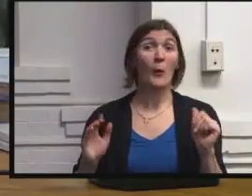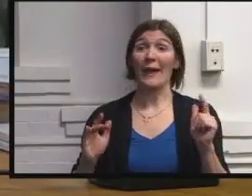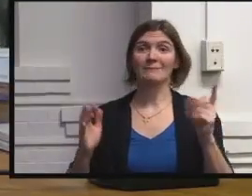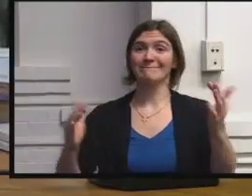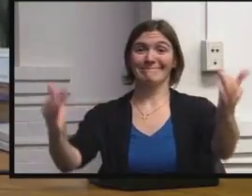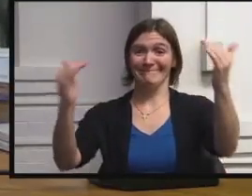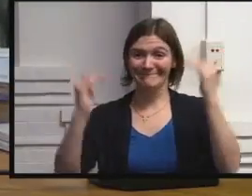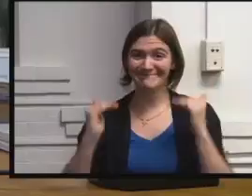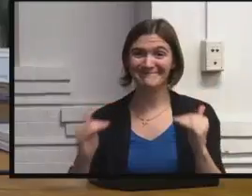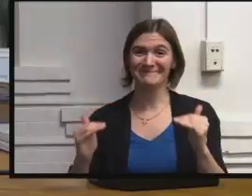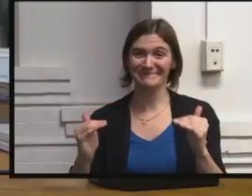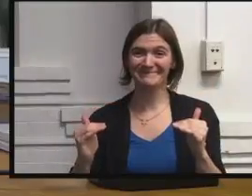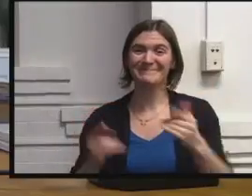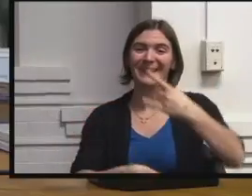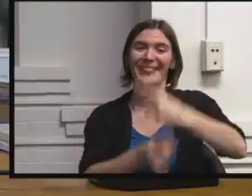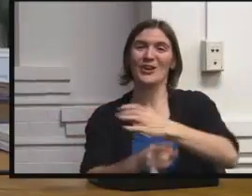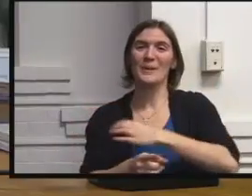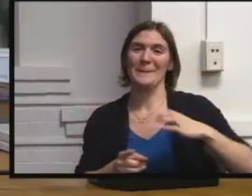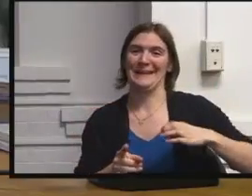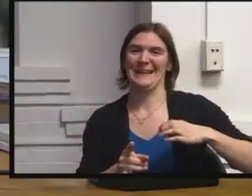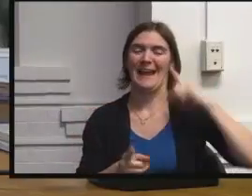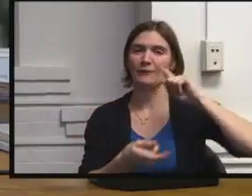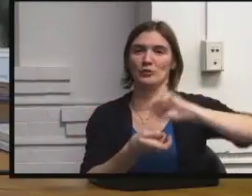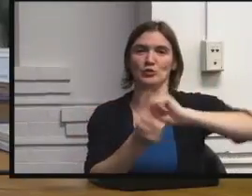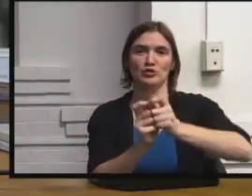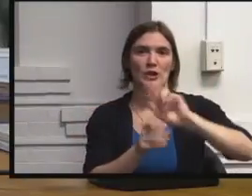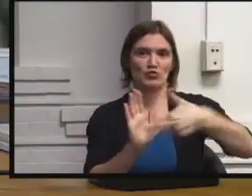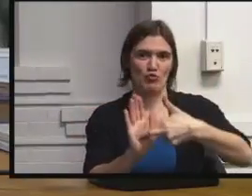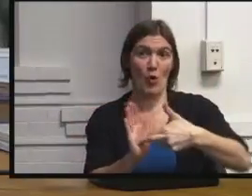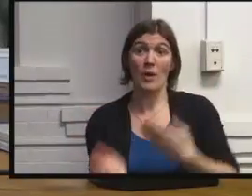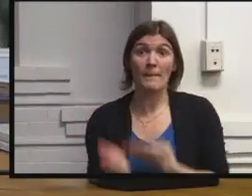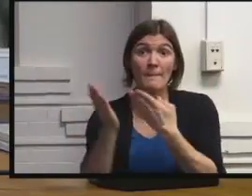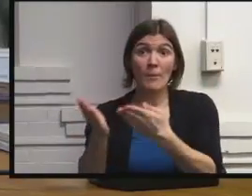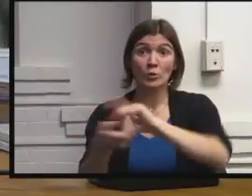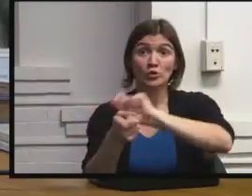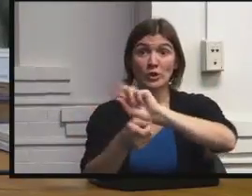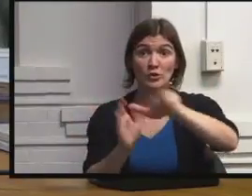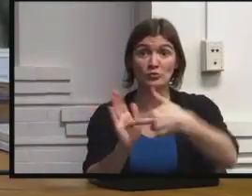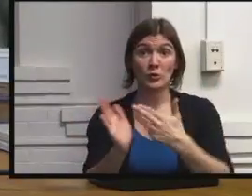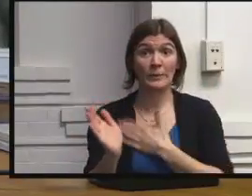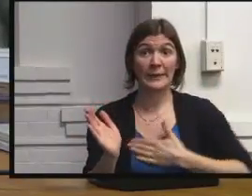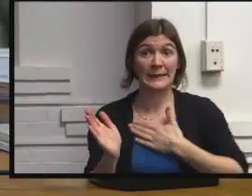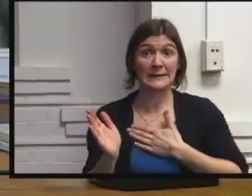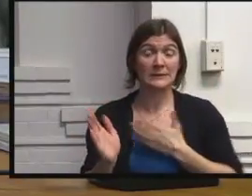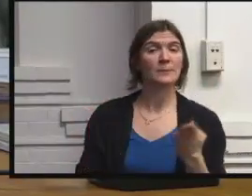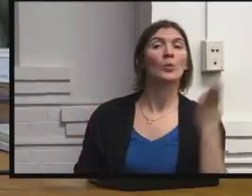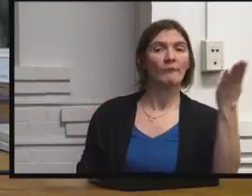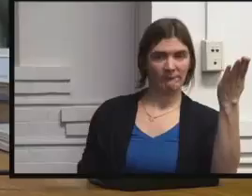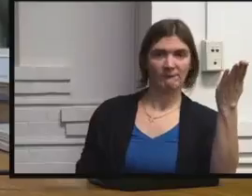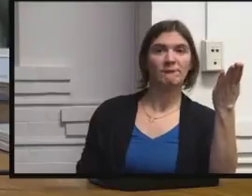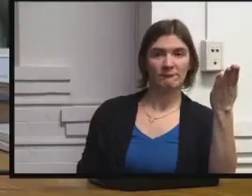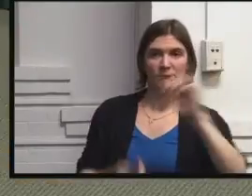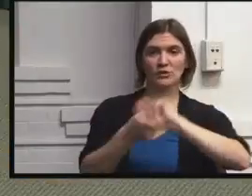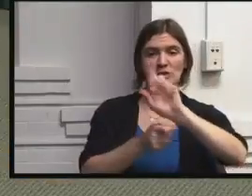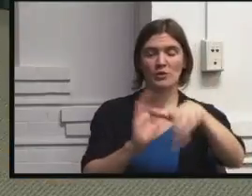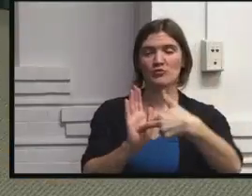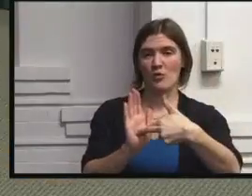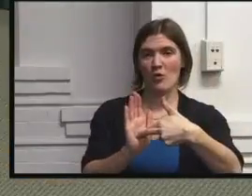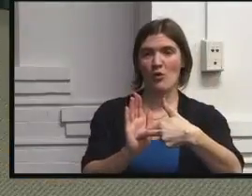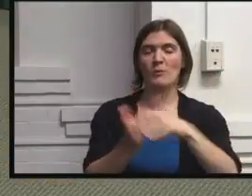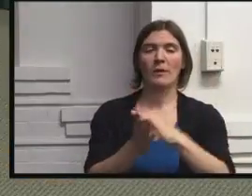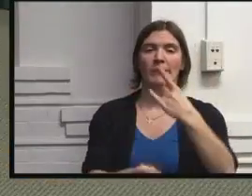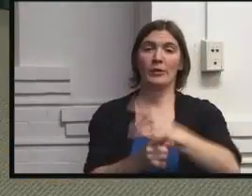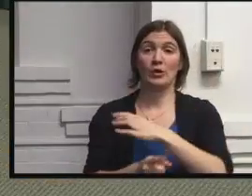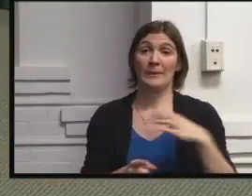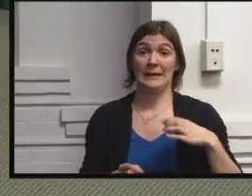Next matter on the agenda is liquor commissioners. We're ready for a motion to convene as liquor commissioners. So moved. We have a motion to convene as